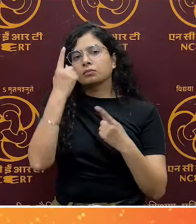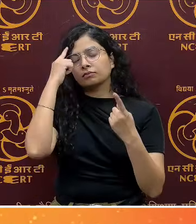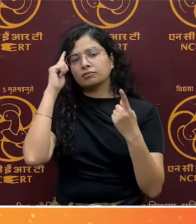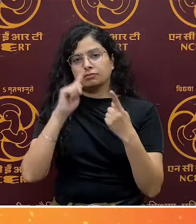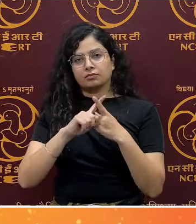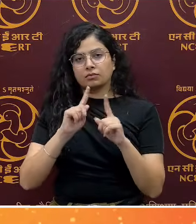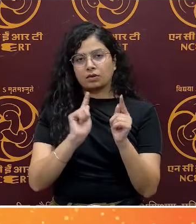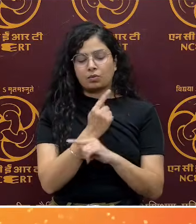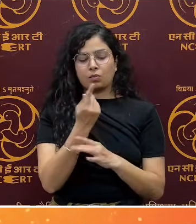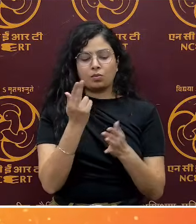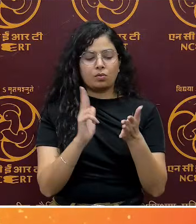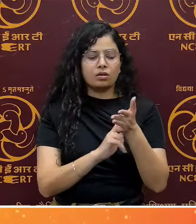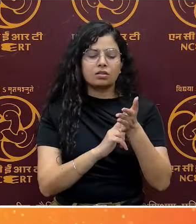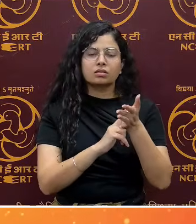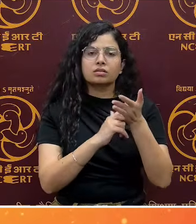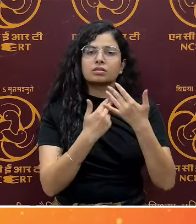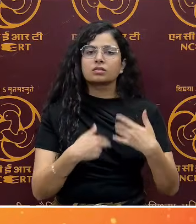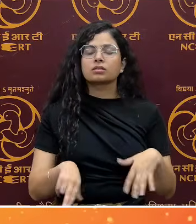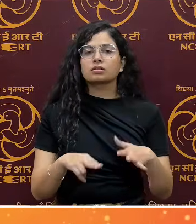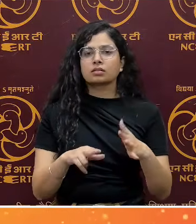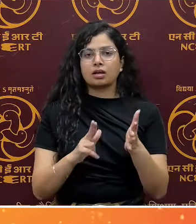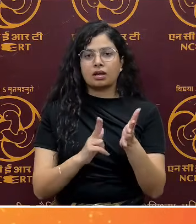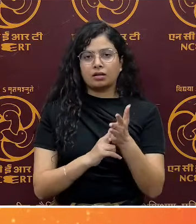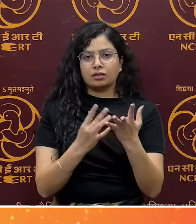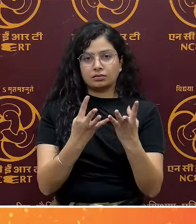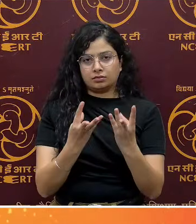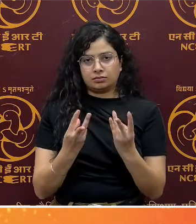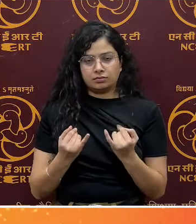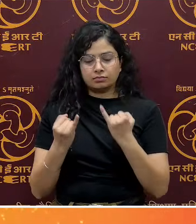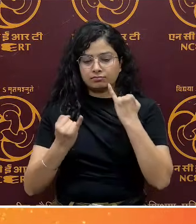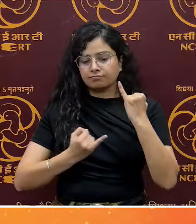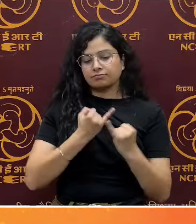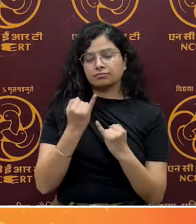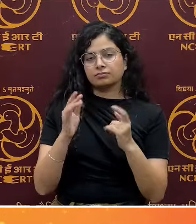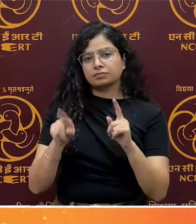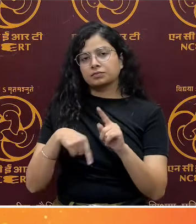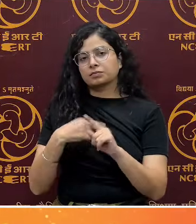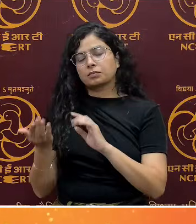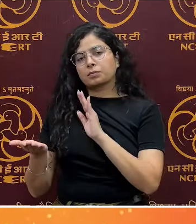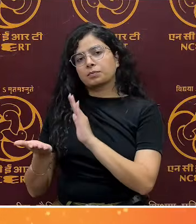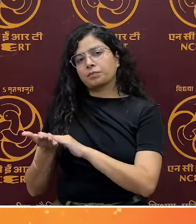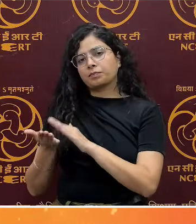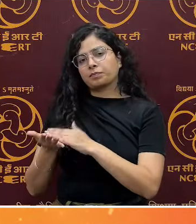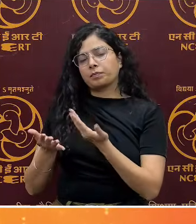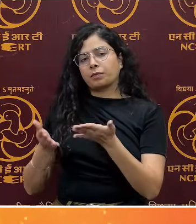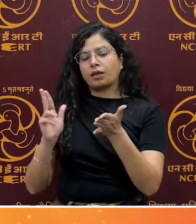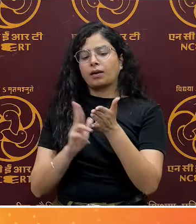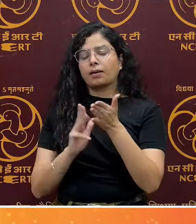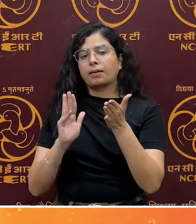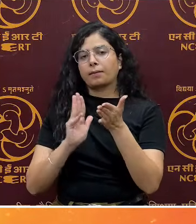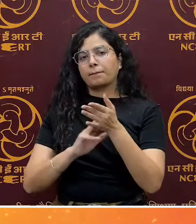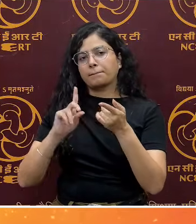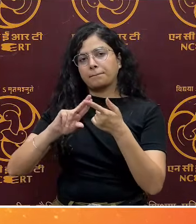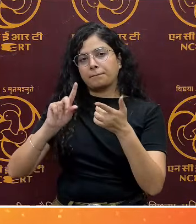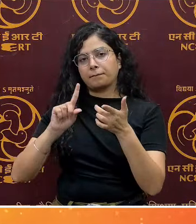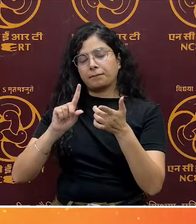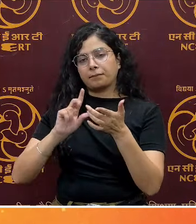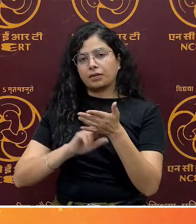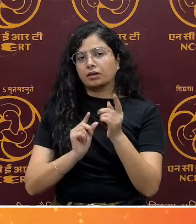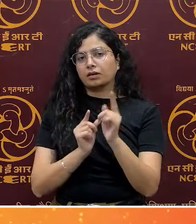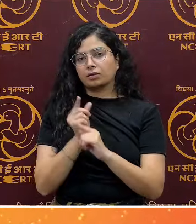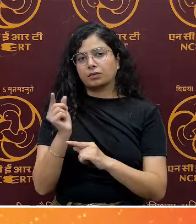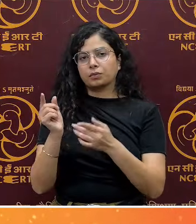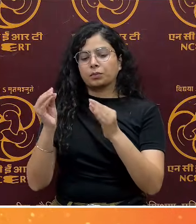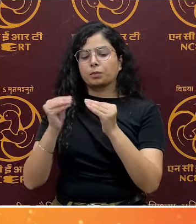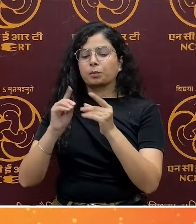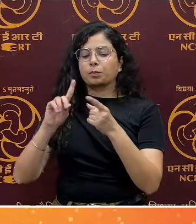of first and natural numbers. Here on the right hand side there is a menu bar. If we click on it, we will